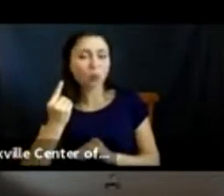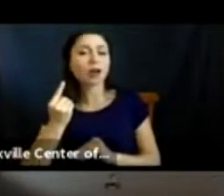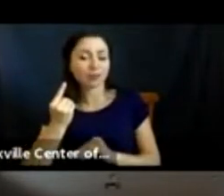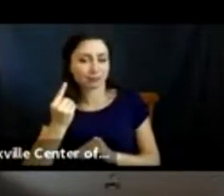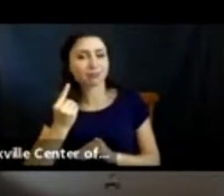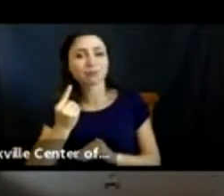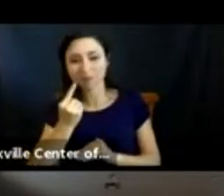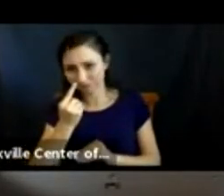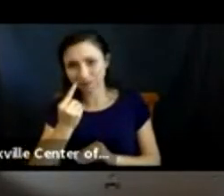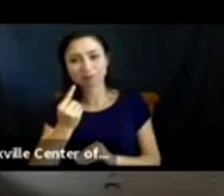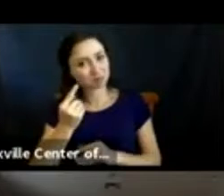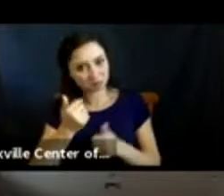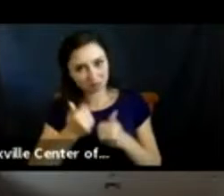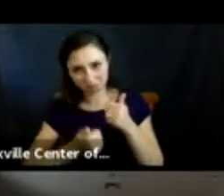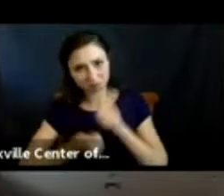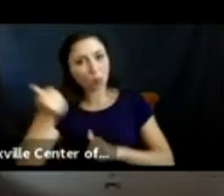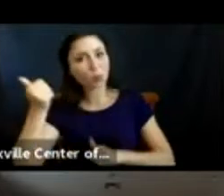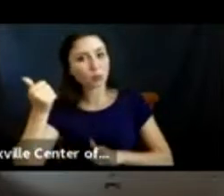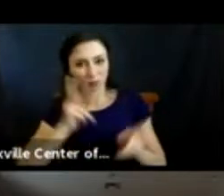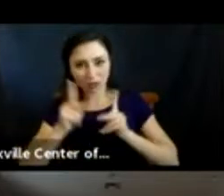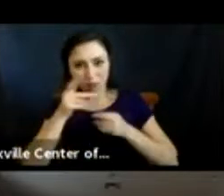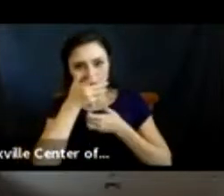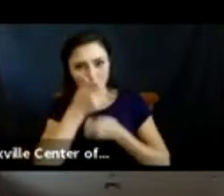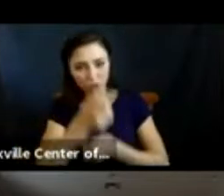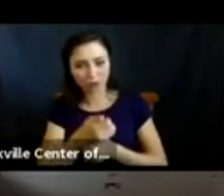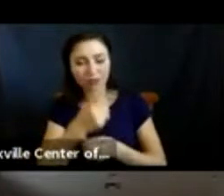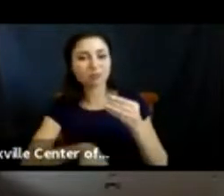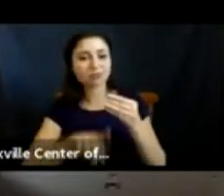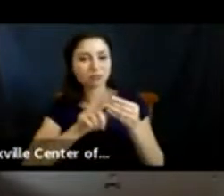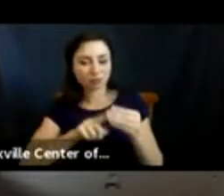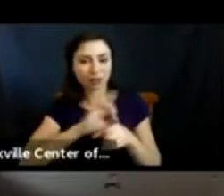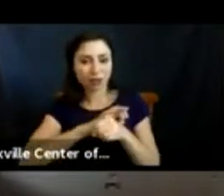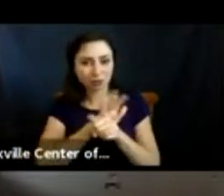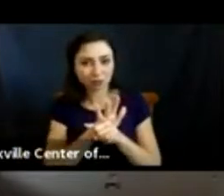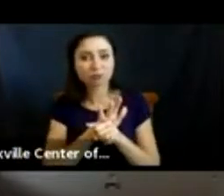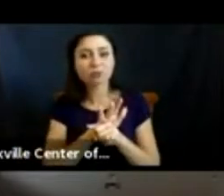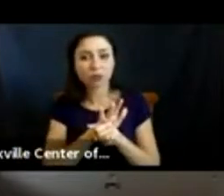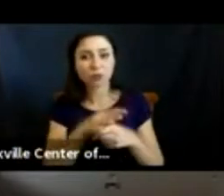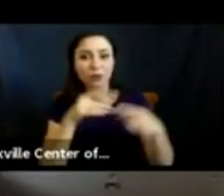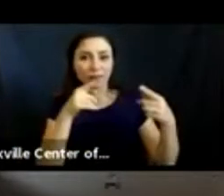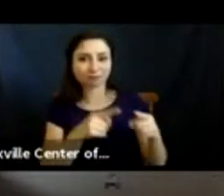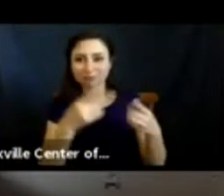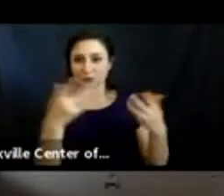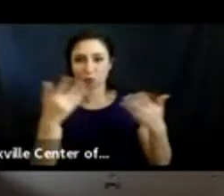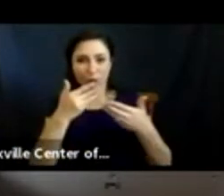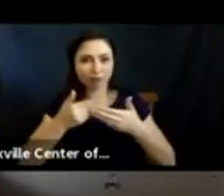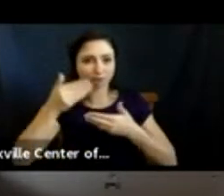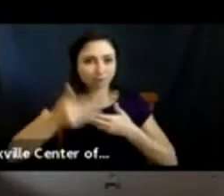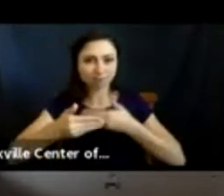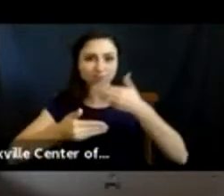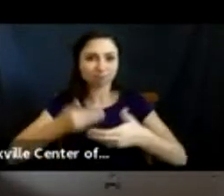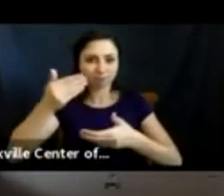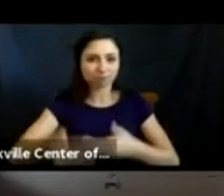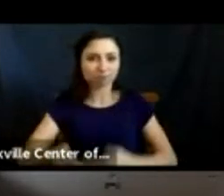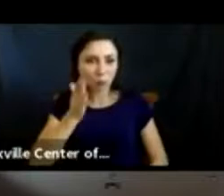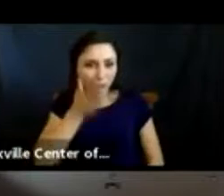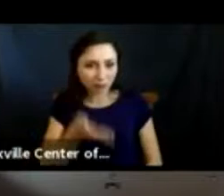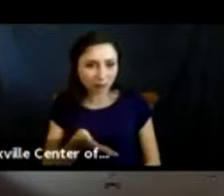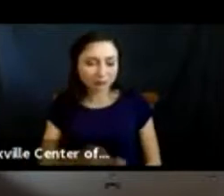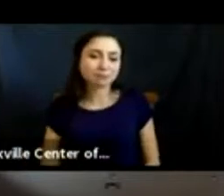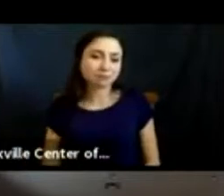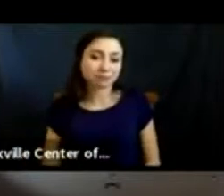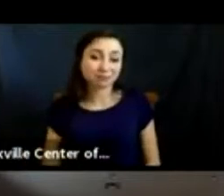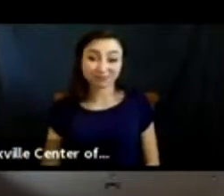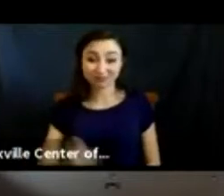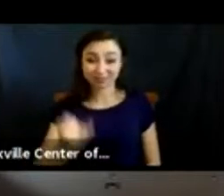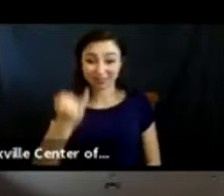people in Tennessee trust about the pandemic and coronavirus and about next steps. I can actually, if you'll give me just a moment, I can